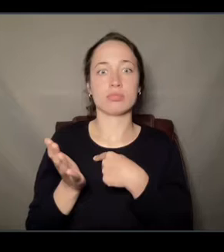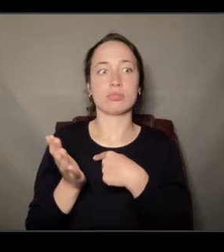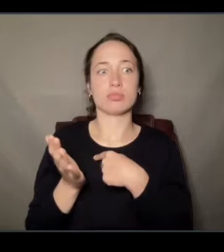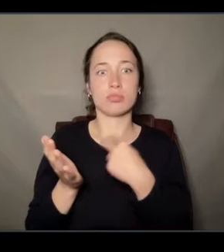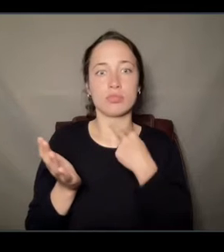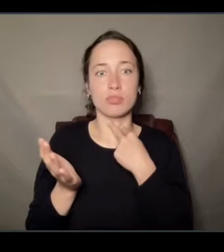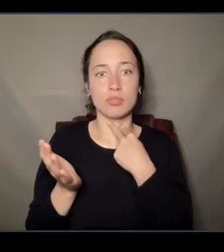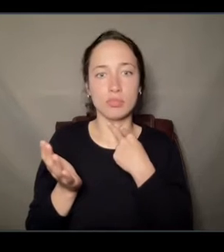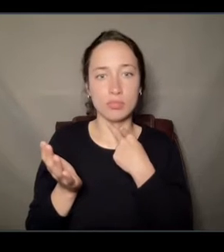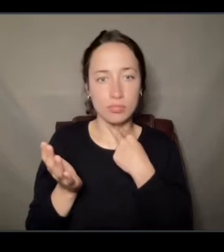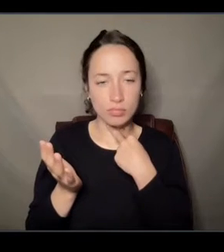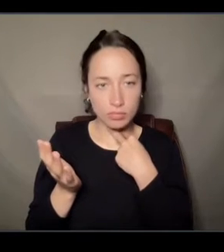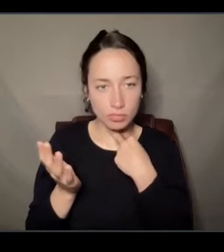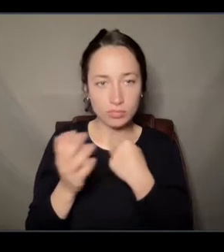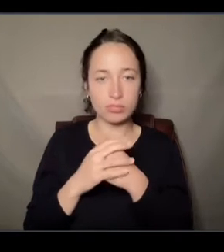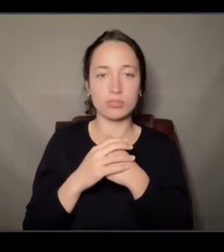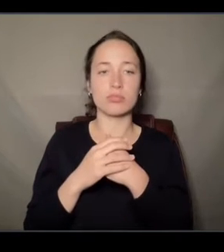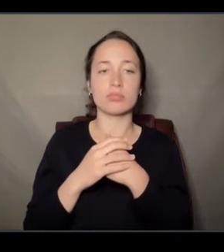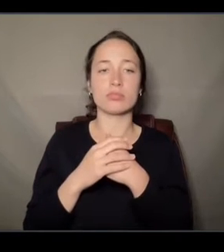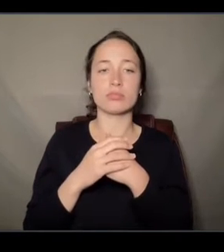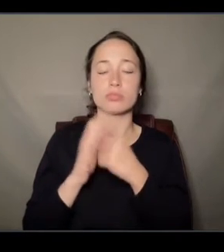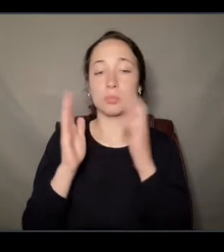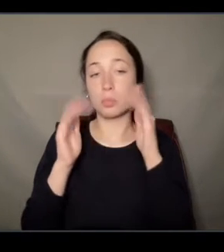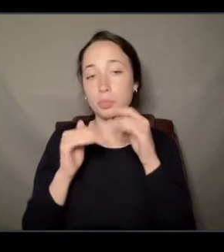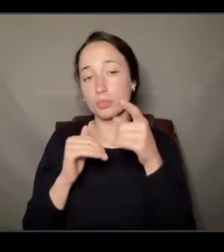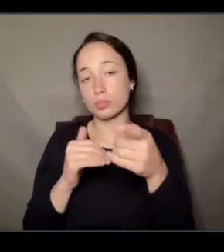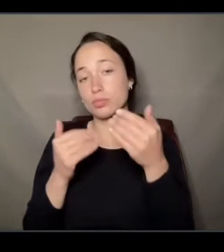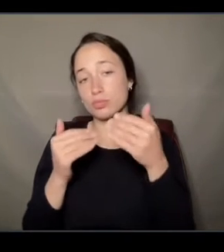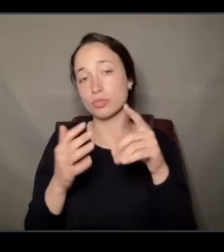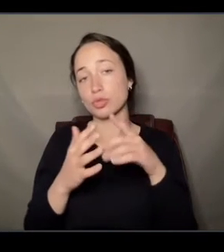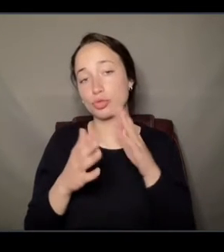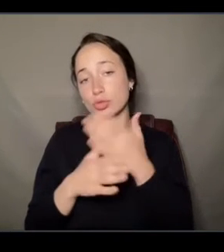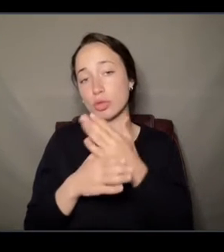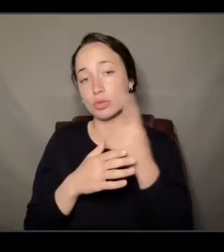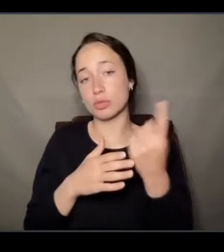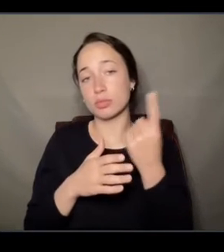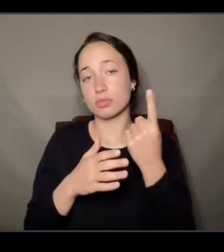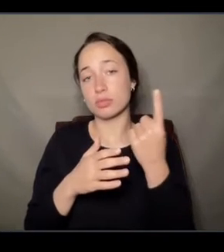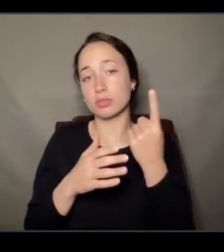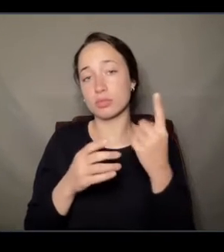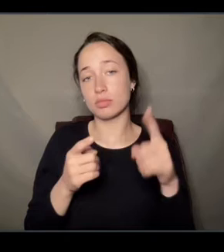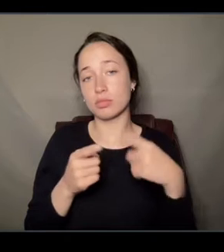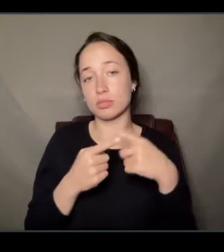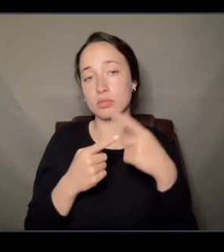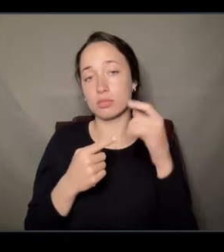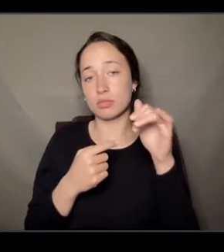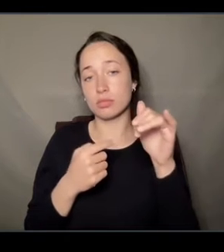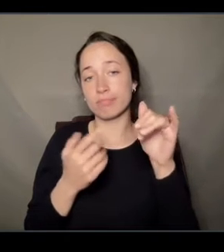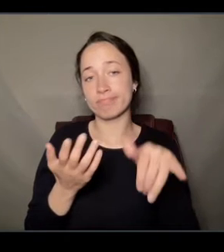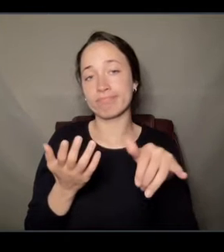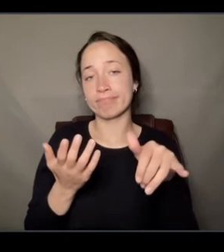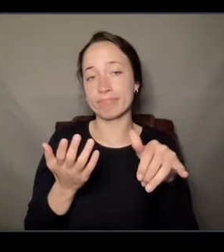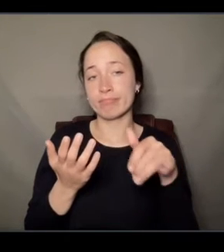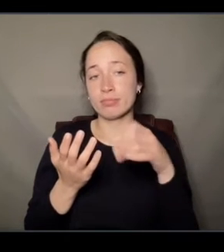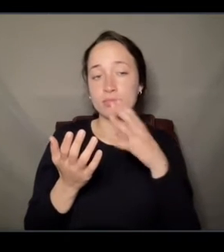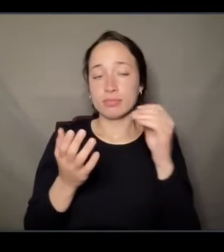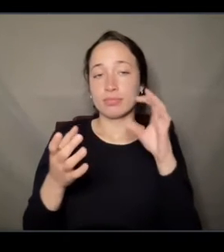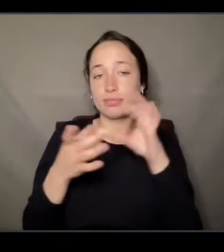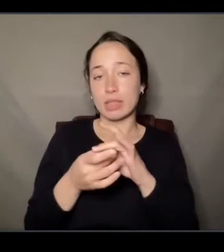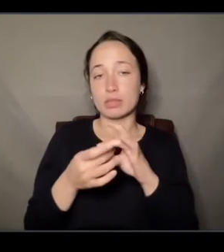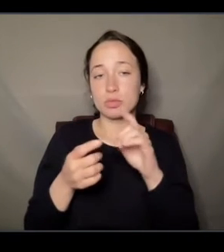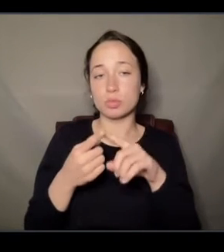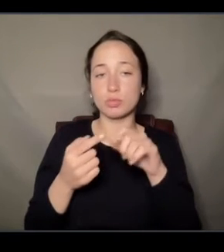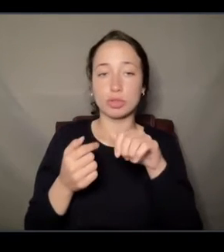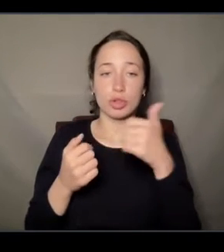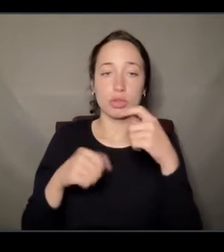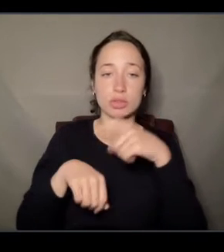faces another kind of death. Now, I hope you will share something about that and then